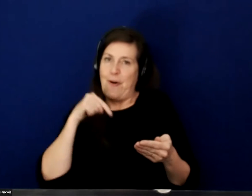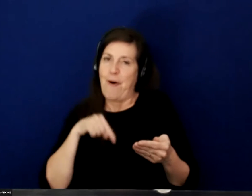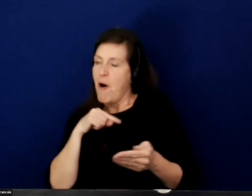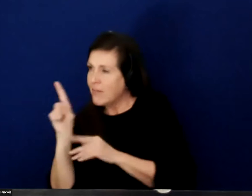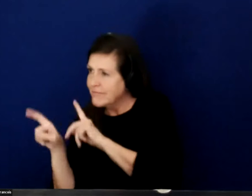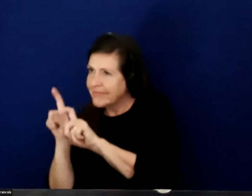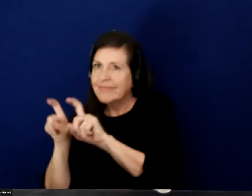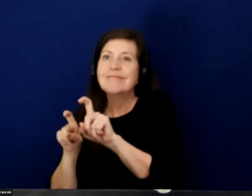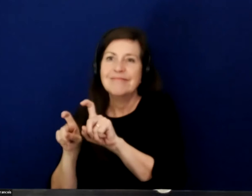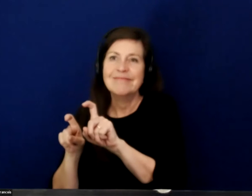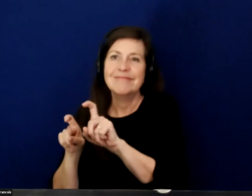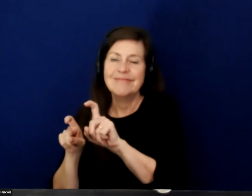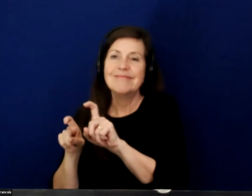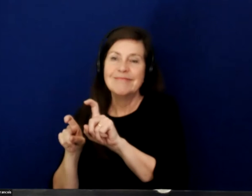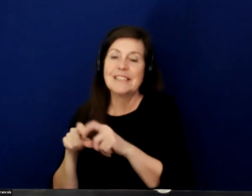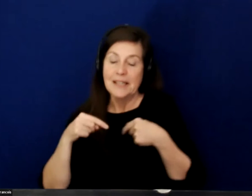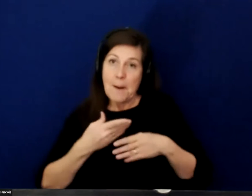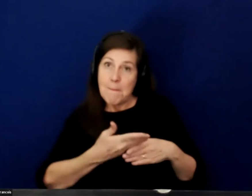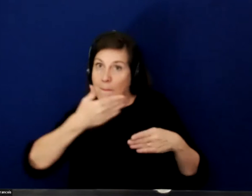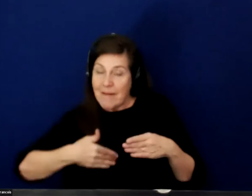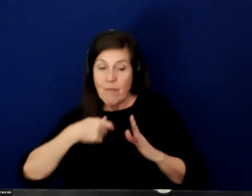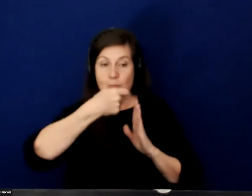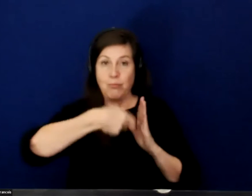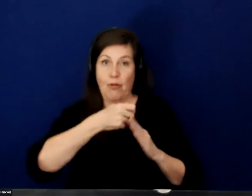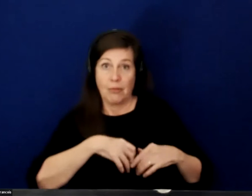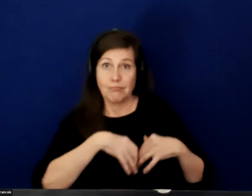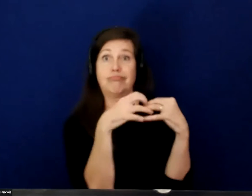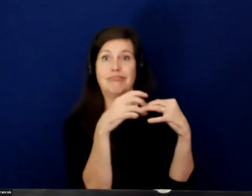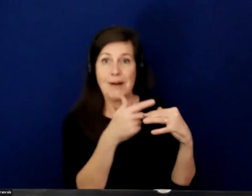up doing your project.